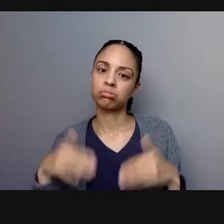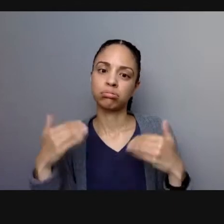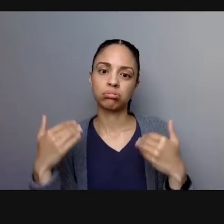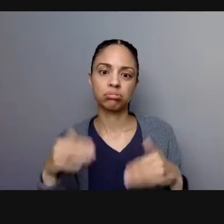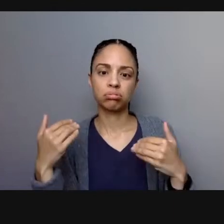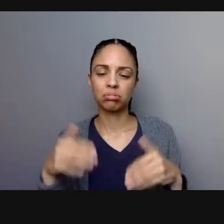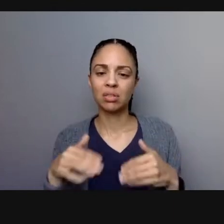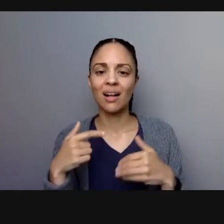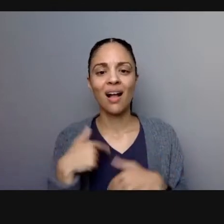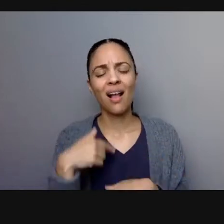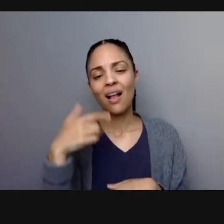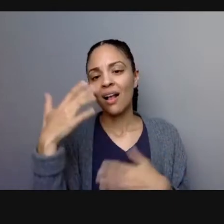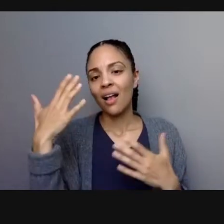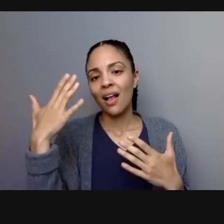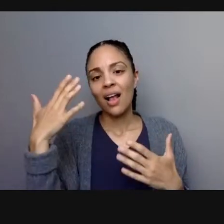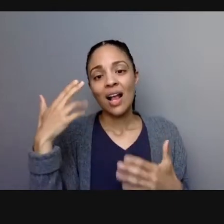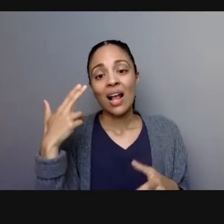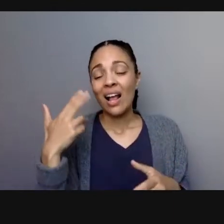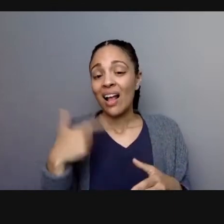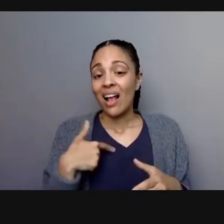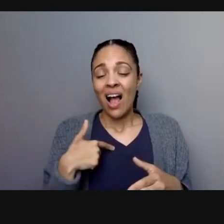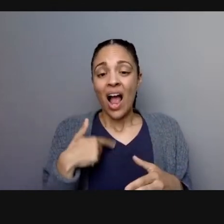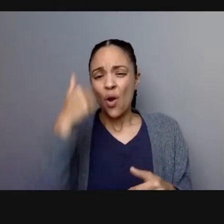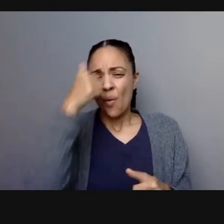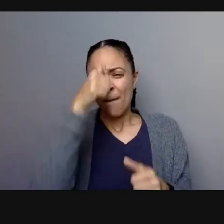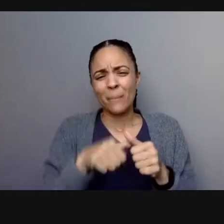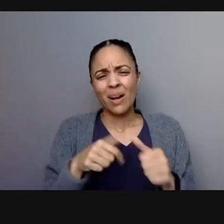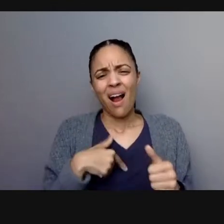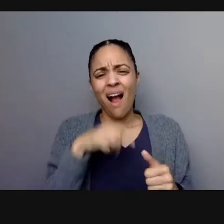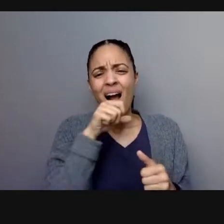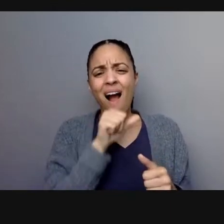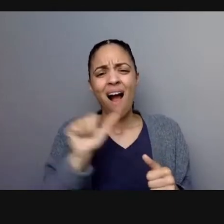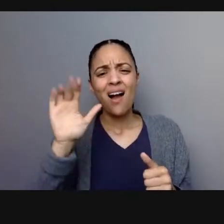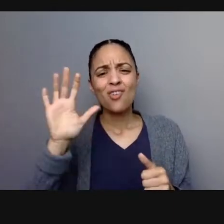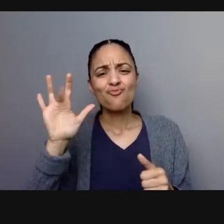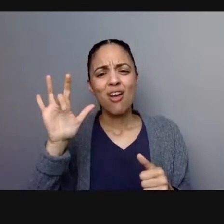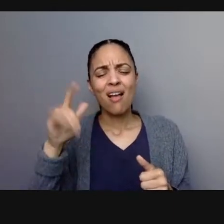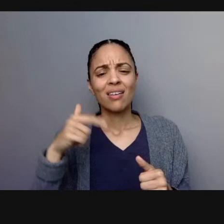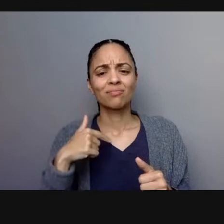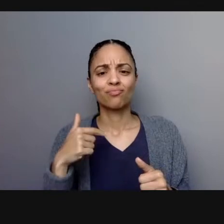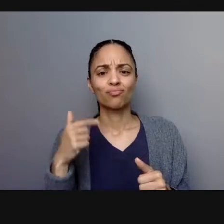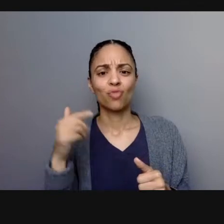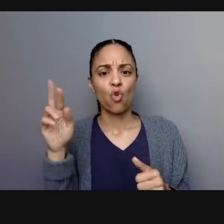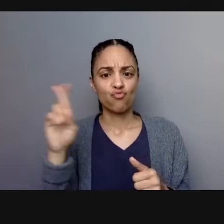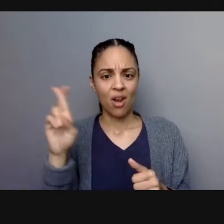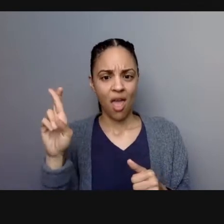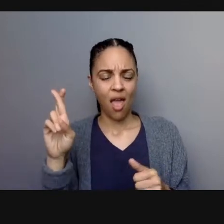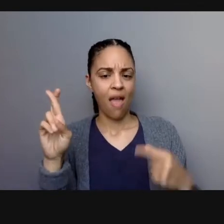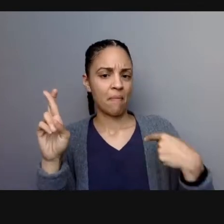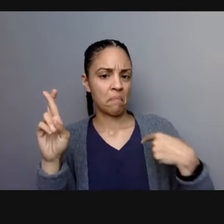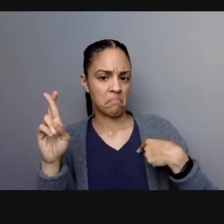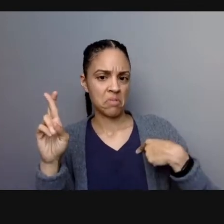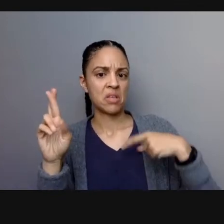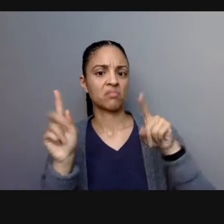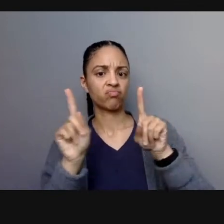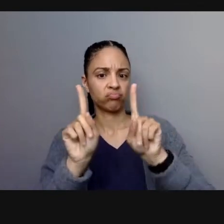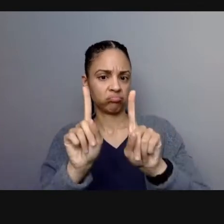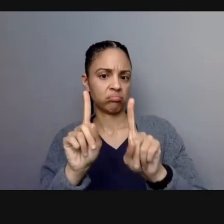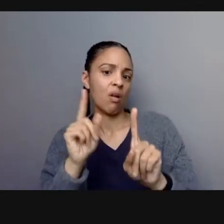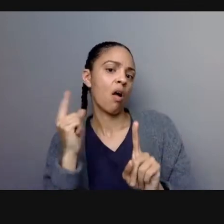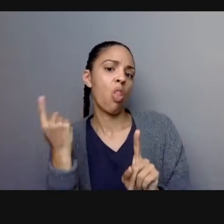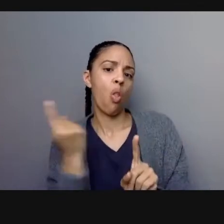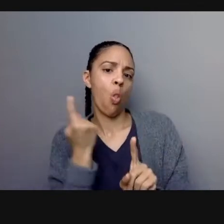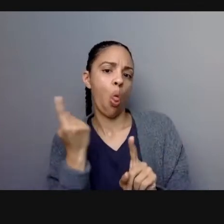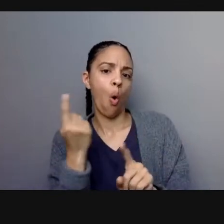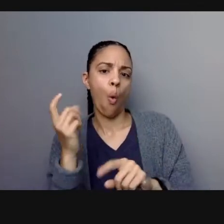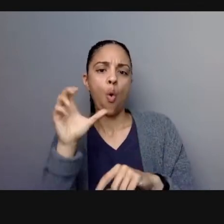alone in the studio, and I don't know if I ever told him this. We were alone in the studio. There was no lights on. It was like the early evening. I